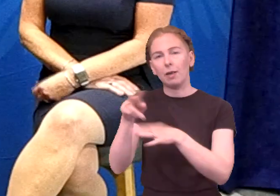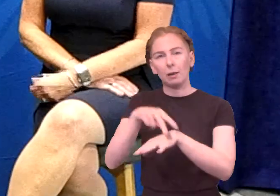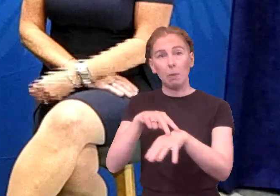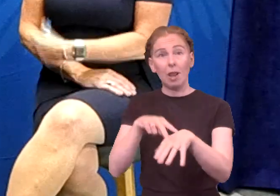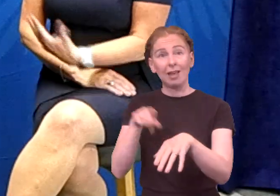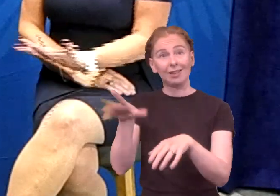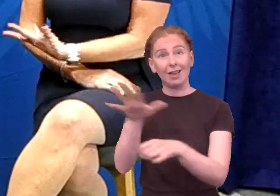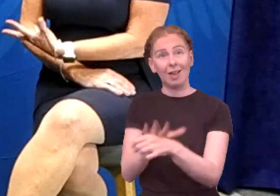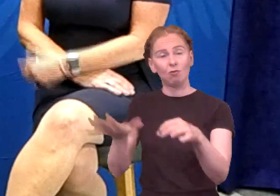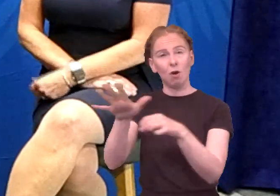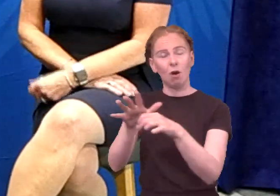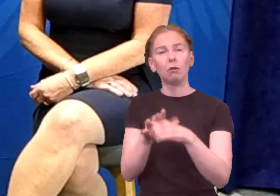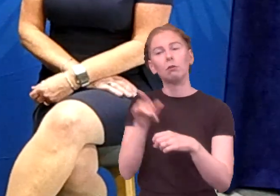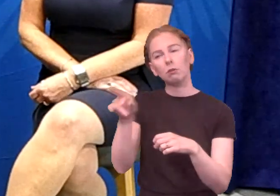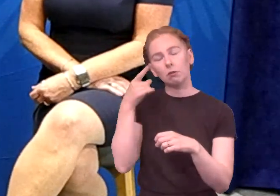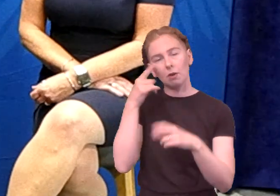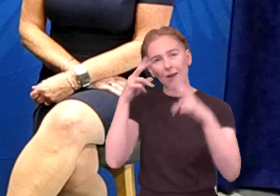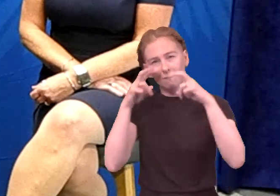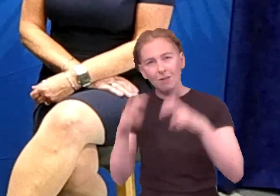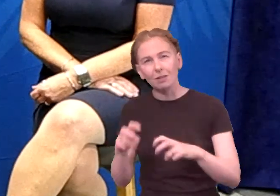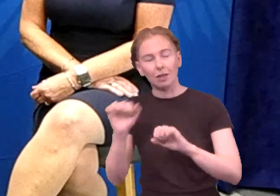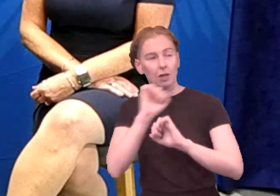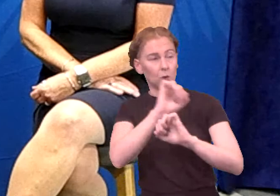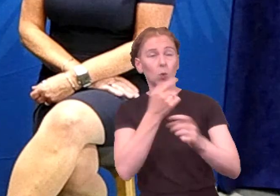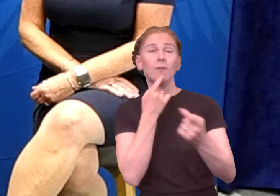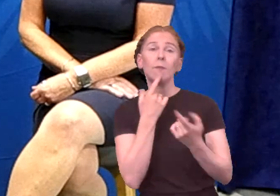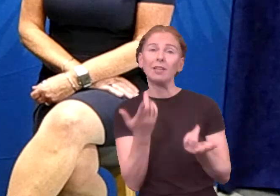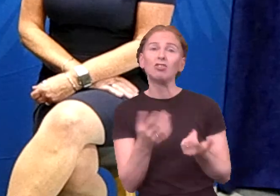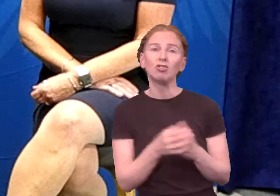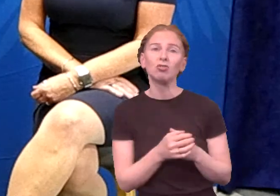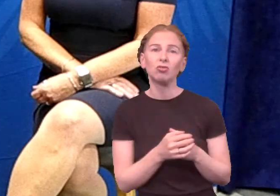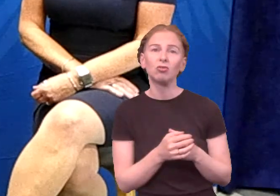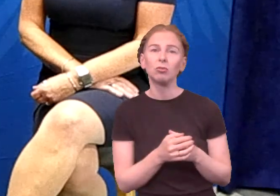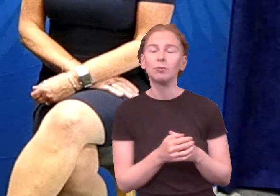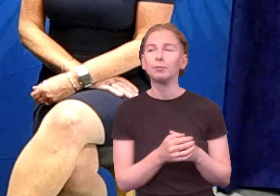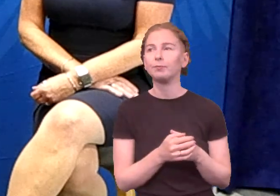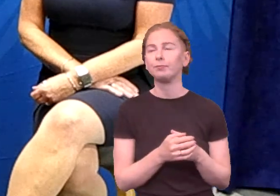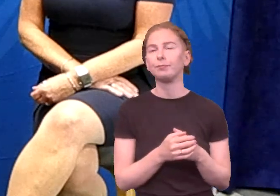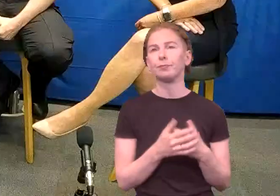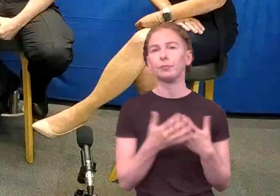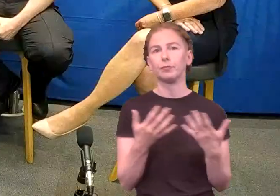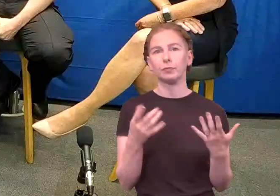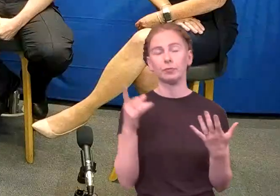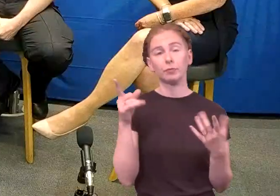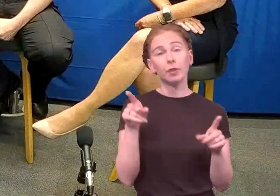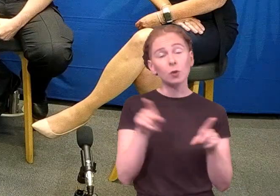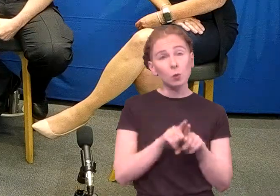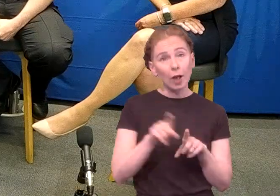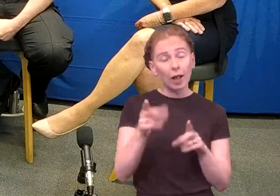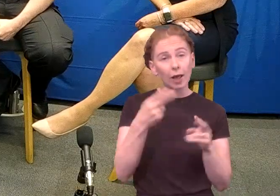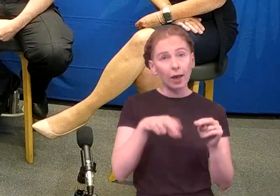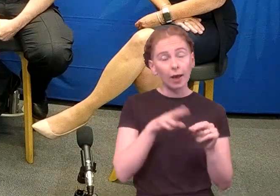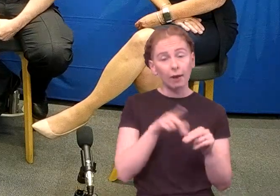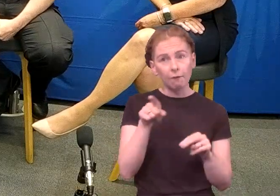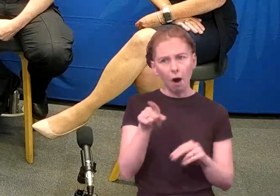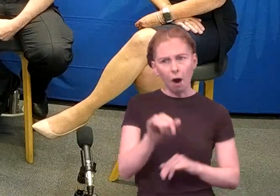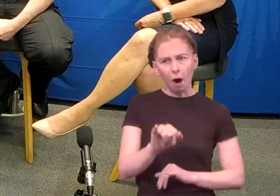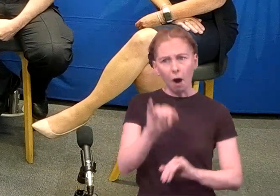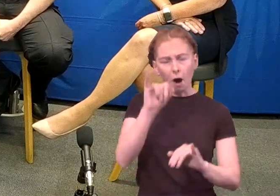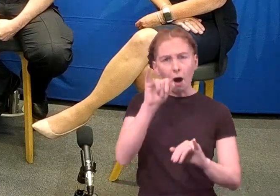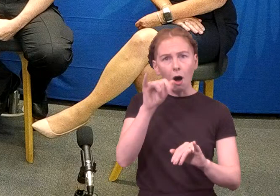able to investigate the information that you've given. And I think if it's a then and there incident, Yeah. 999, Of course.